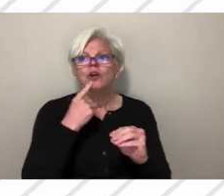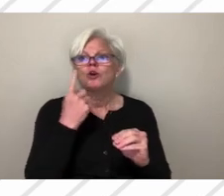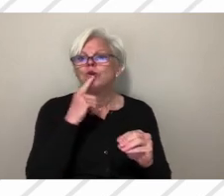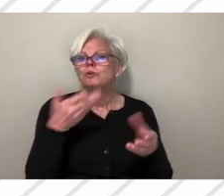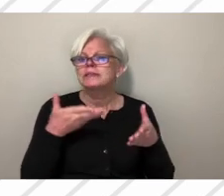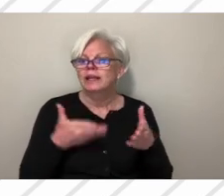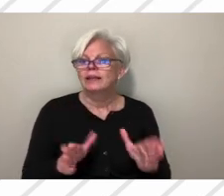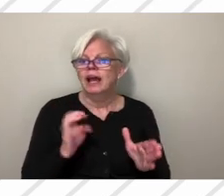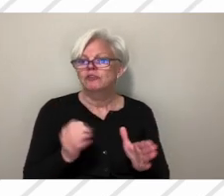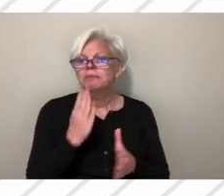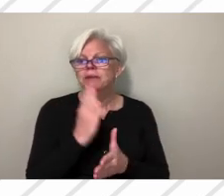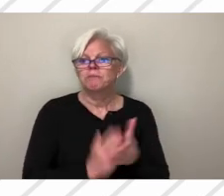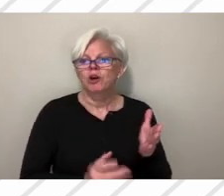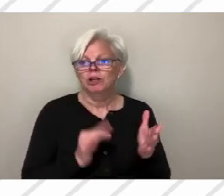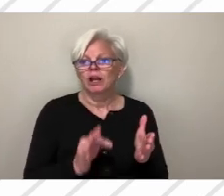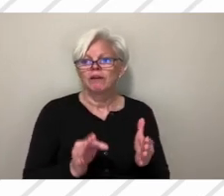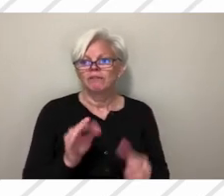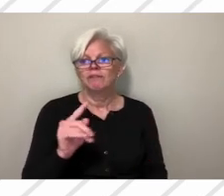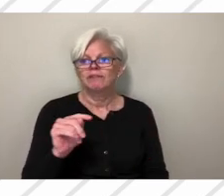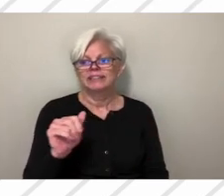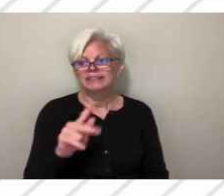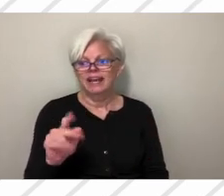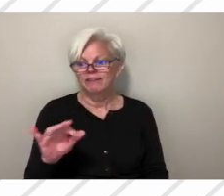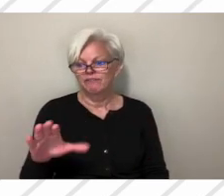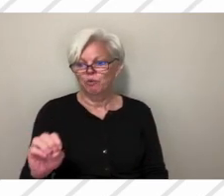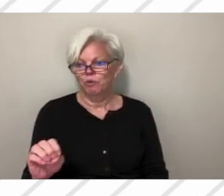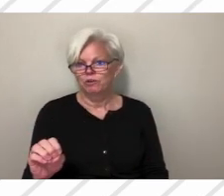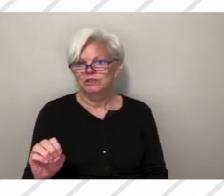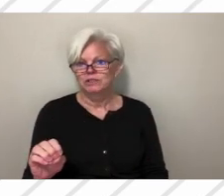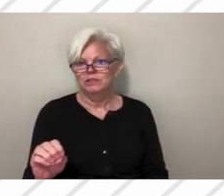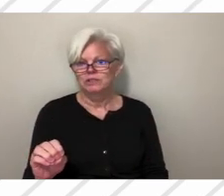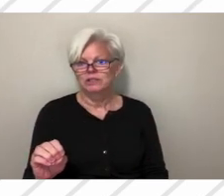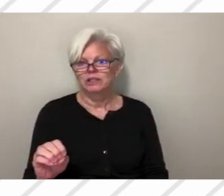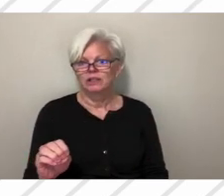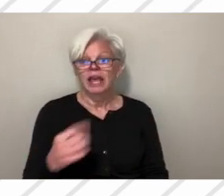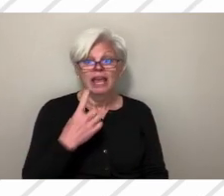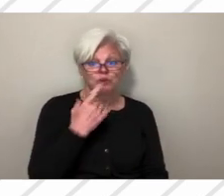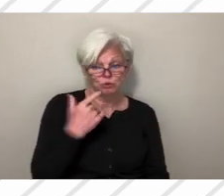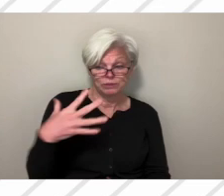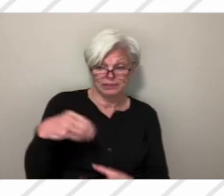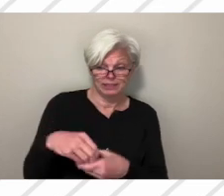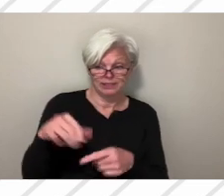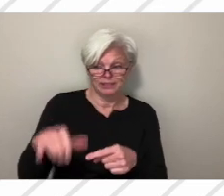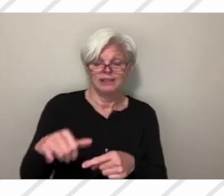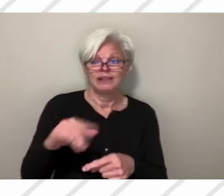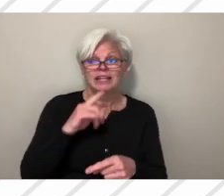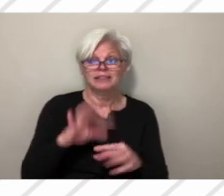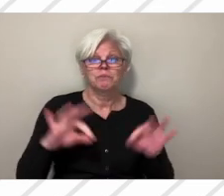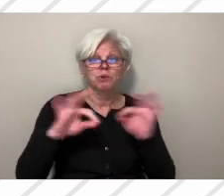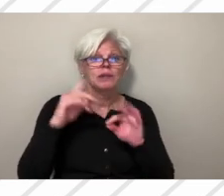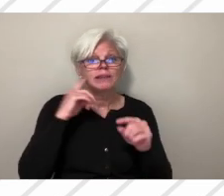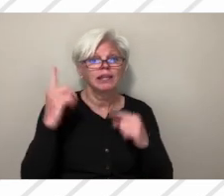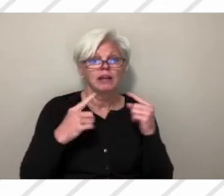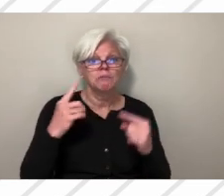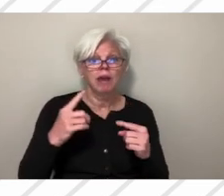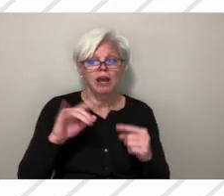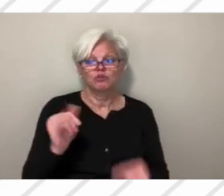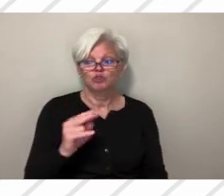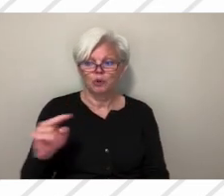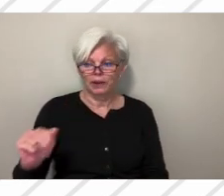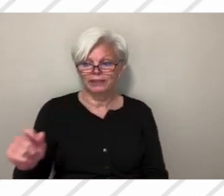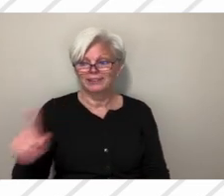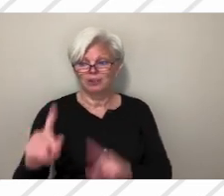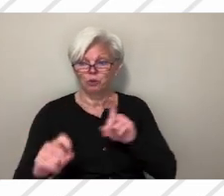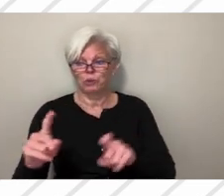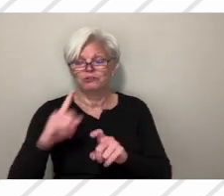part of the task force and who is it? I think is really critical to think about the questions that Joanna raised. But I'm